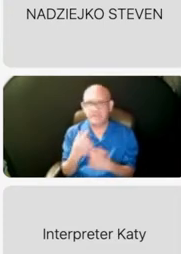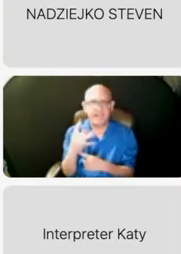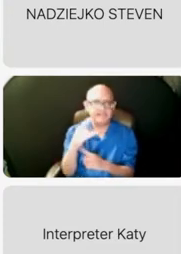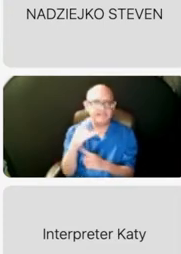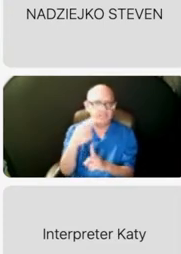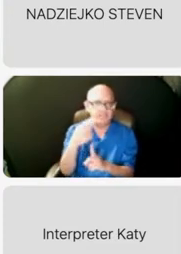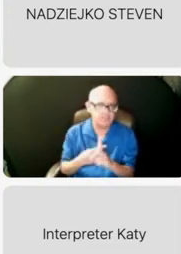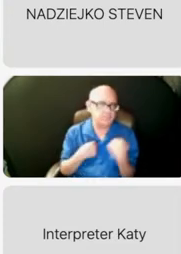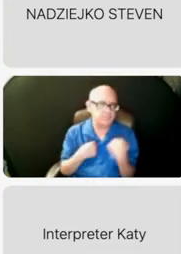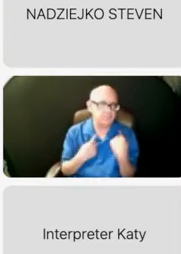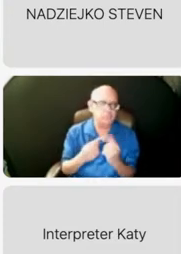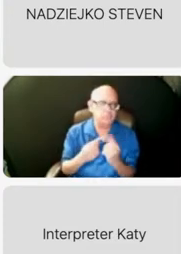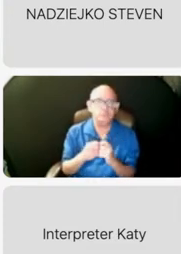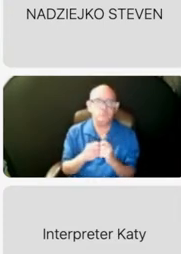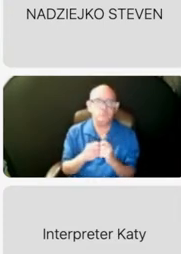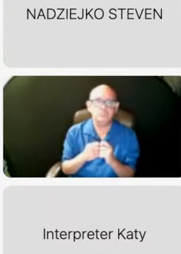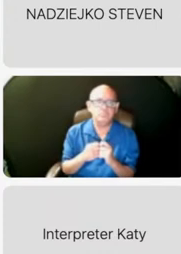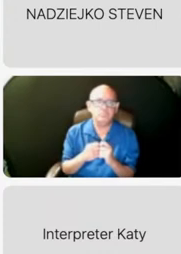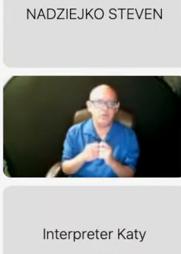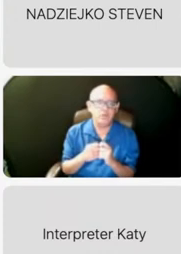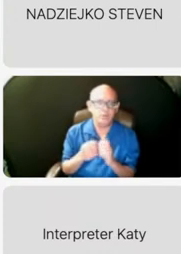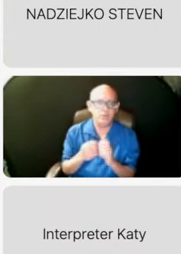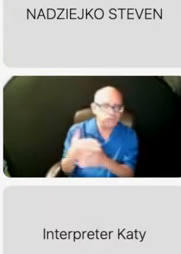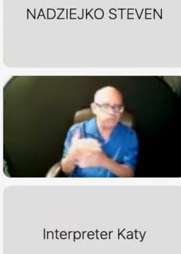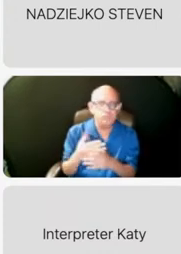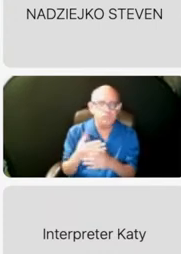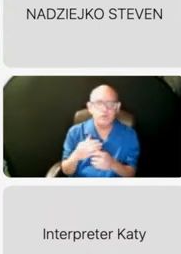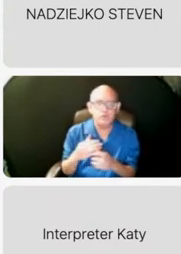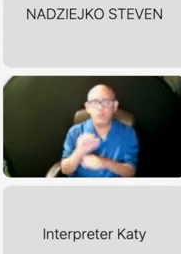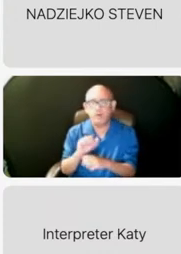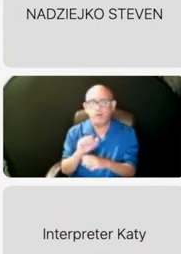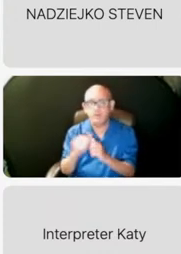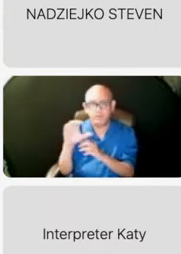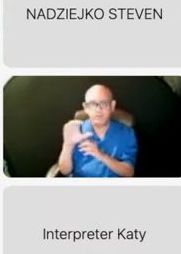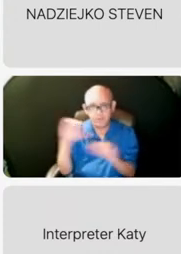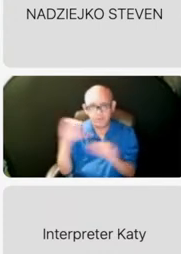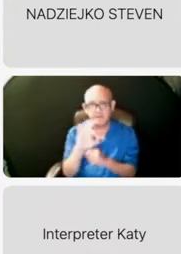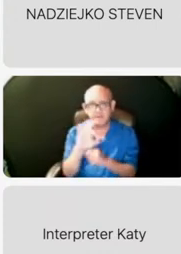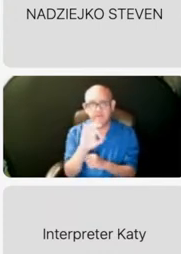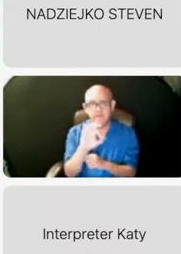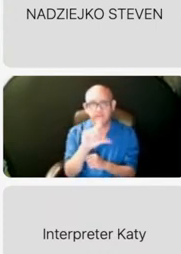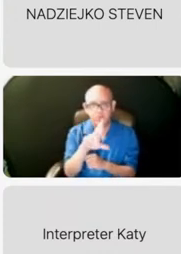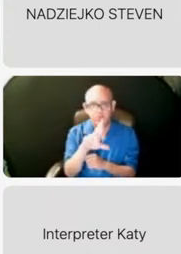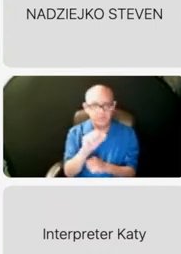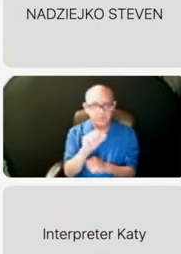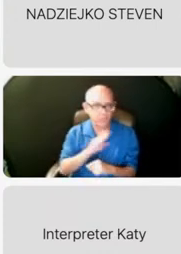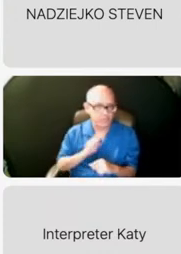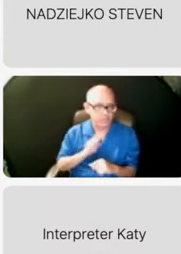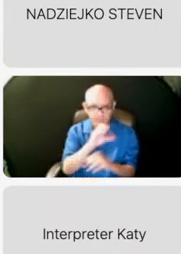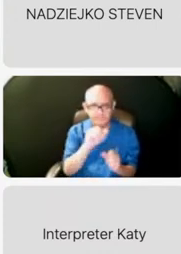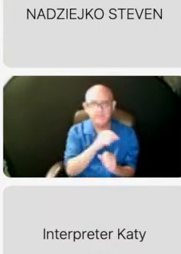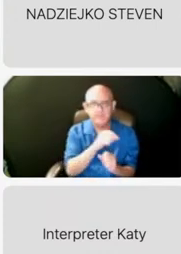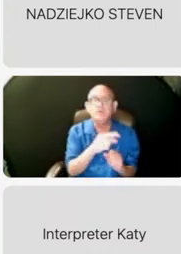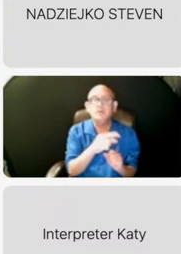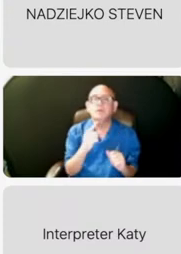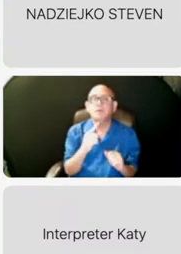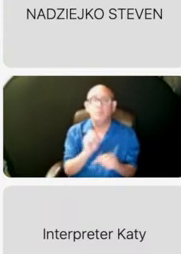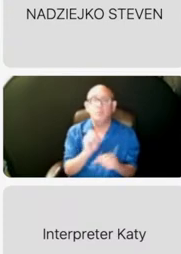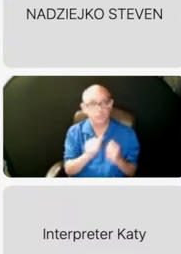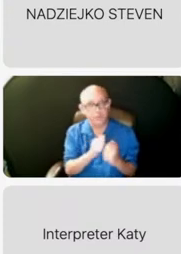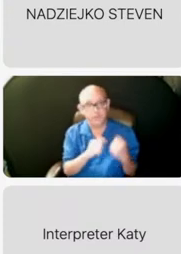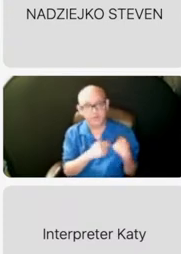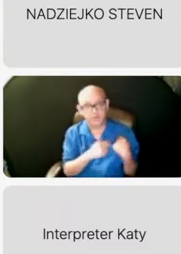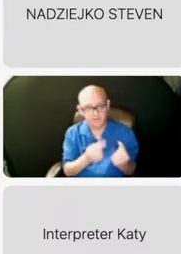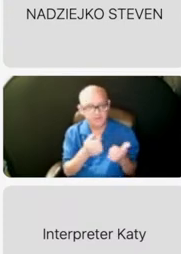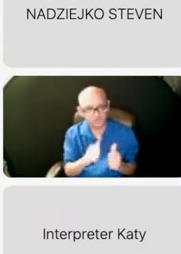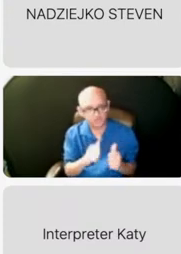uh and i know i've been working with president flores uh on this uh in trying to get the schedules